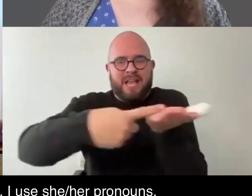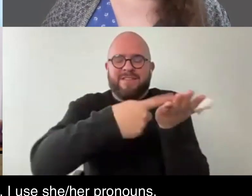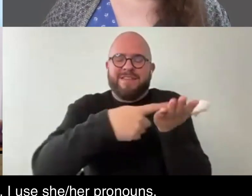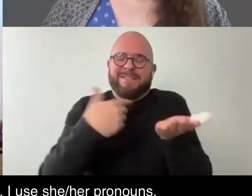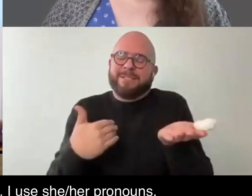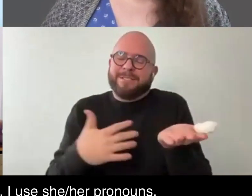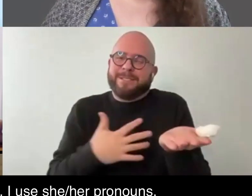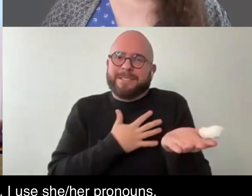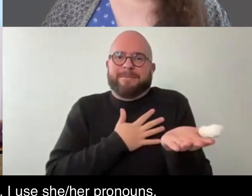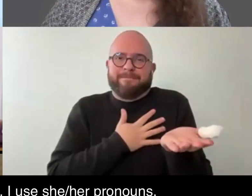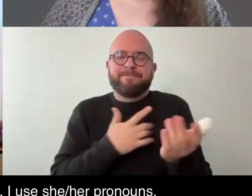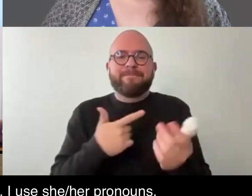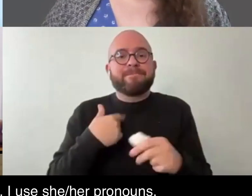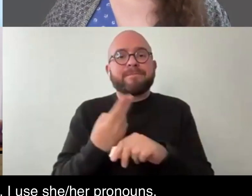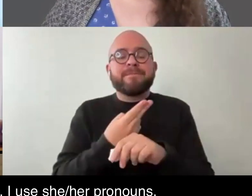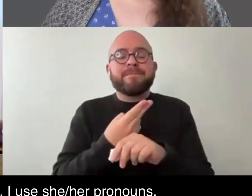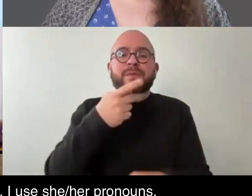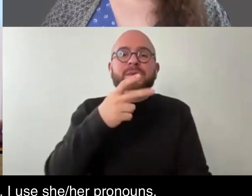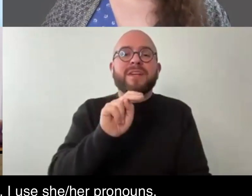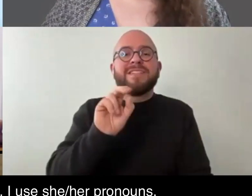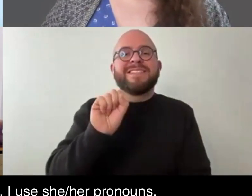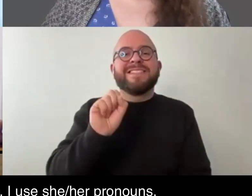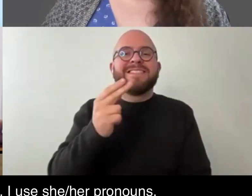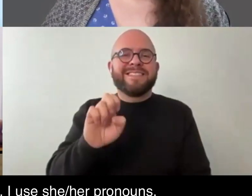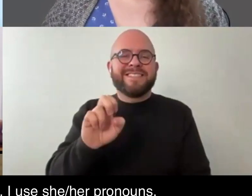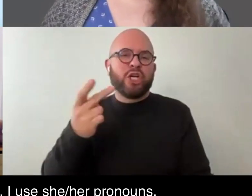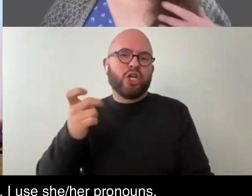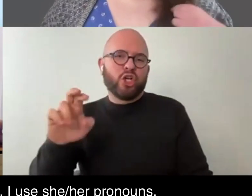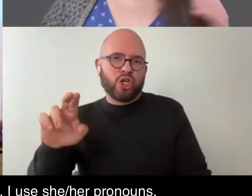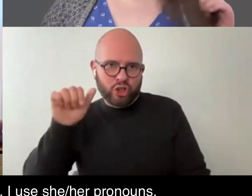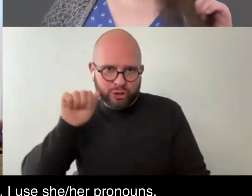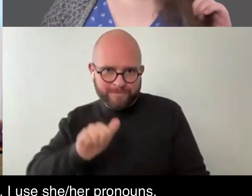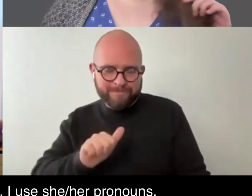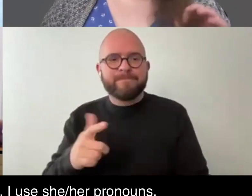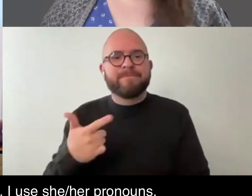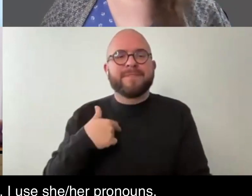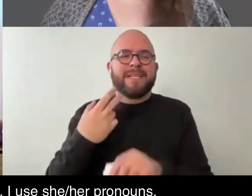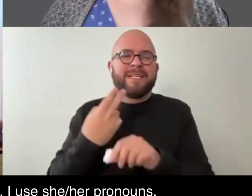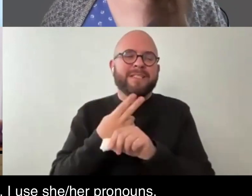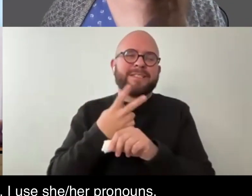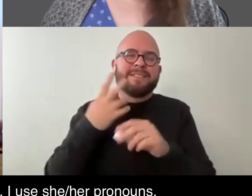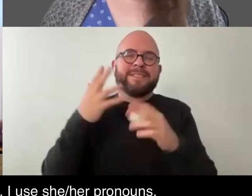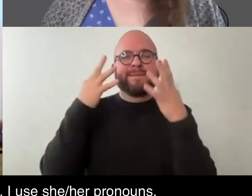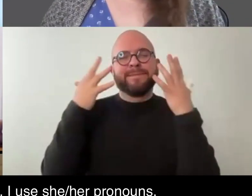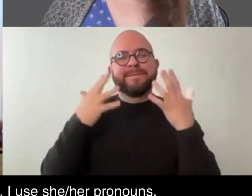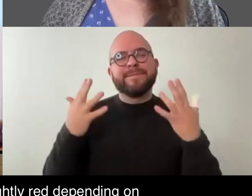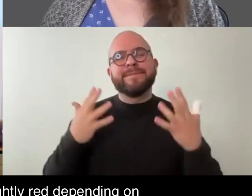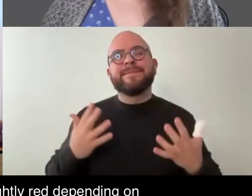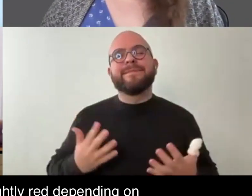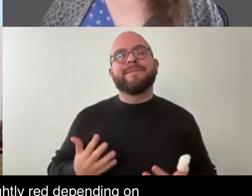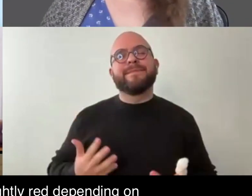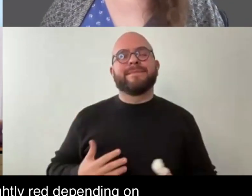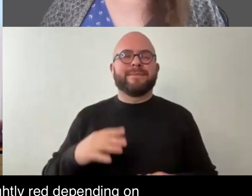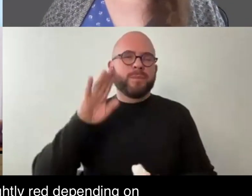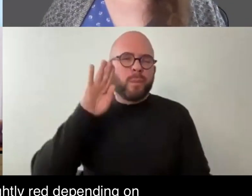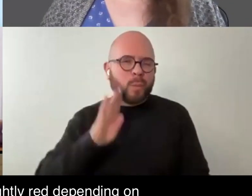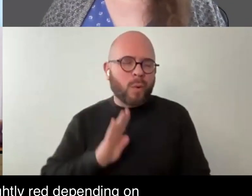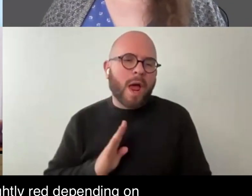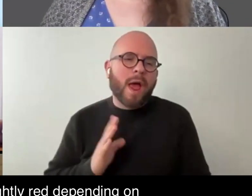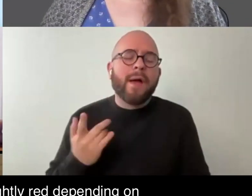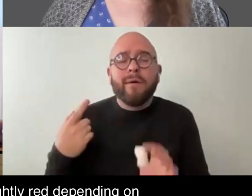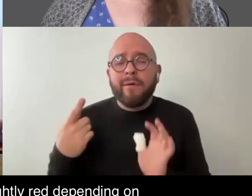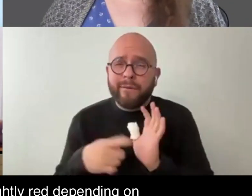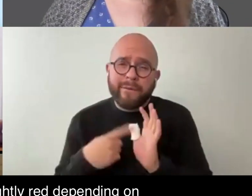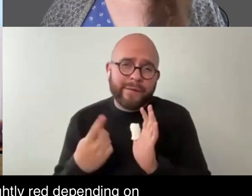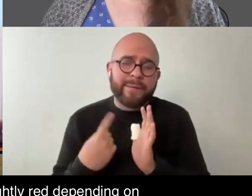I use she, her pronouns. I have long, curly, or today more wavy brown hair that sometimes is